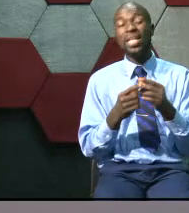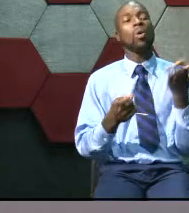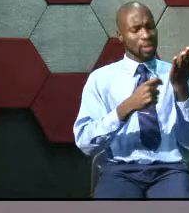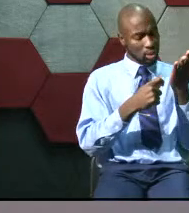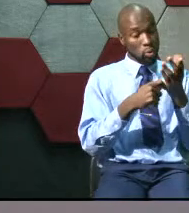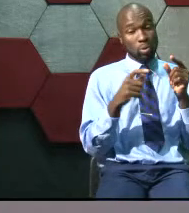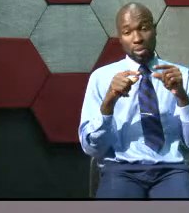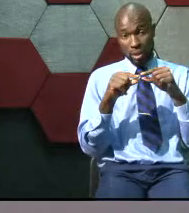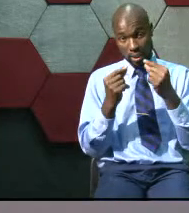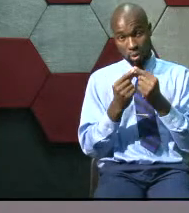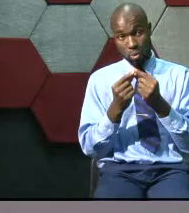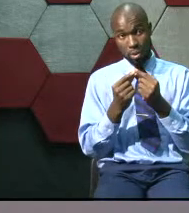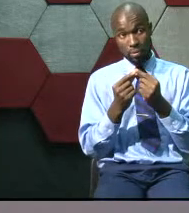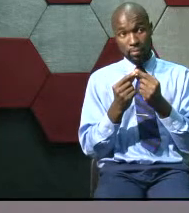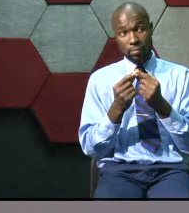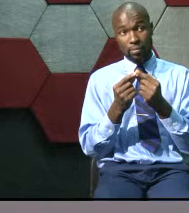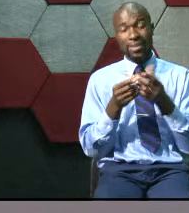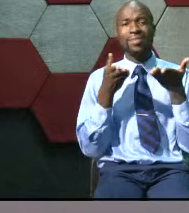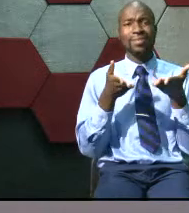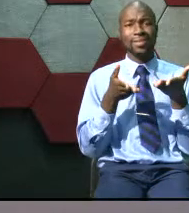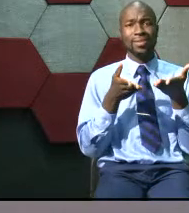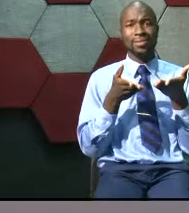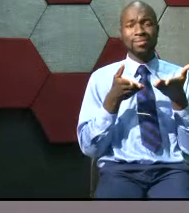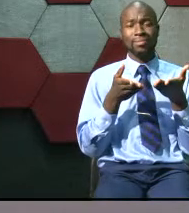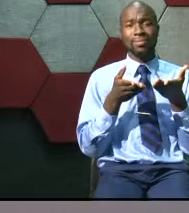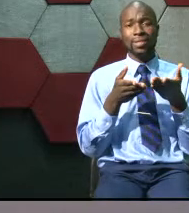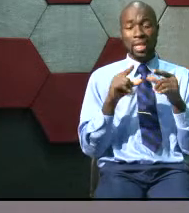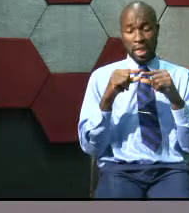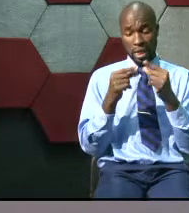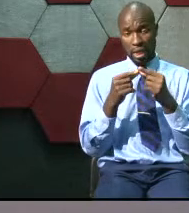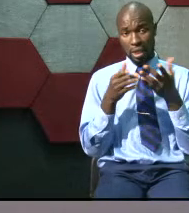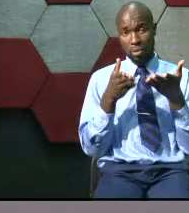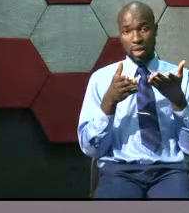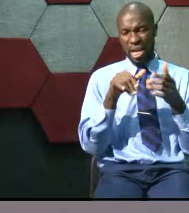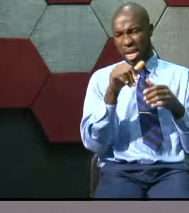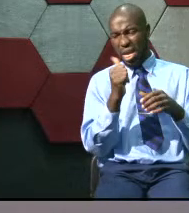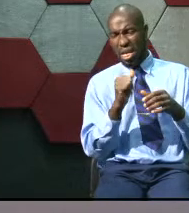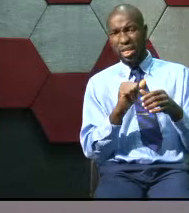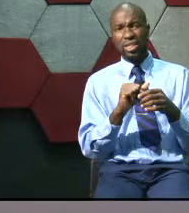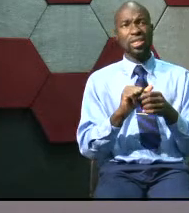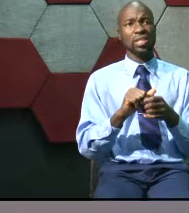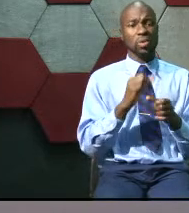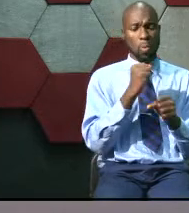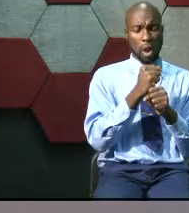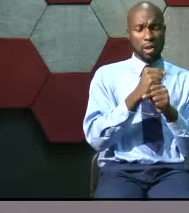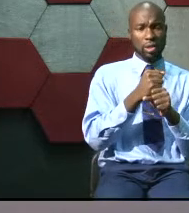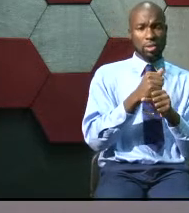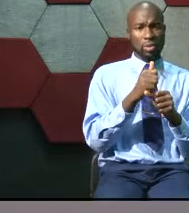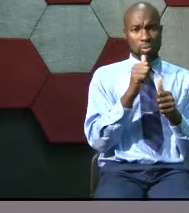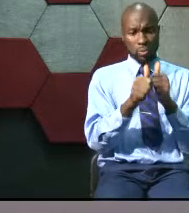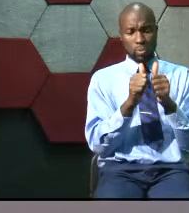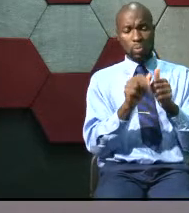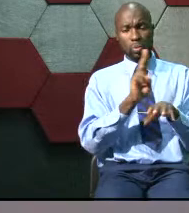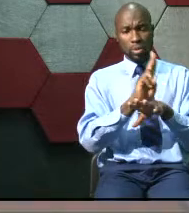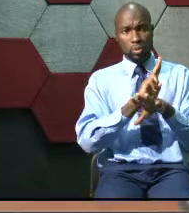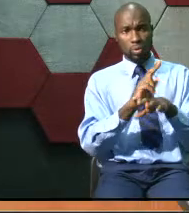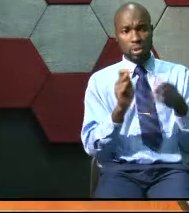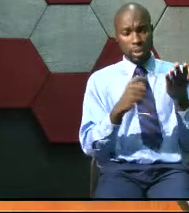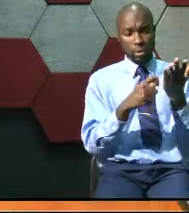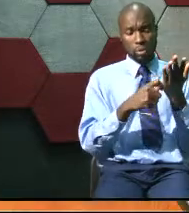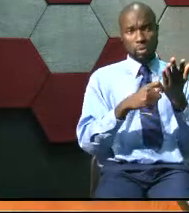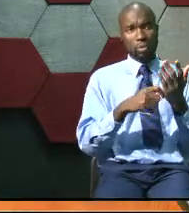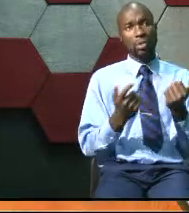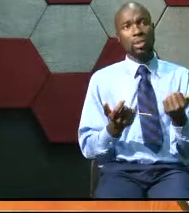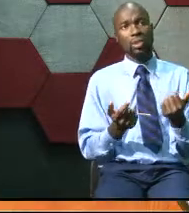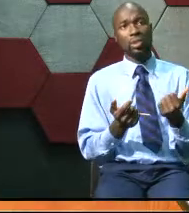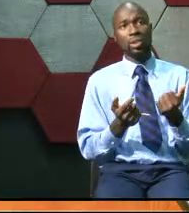technology category, this project that come into this category are any projects that use technology in one way or another. This could